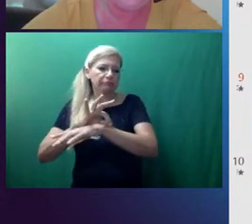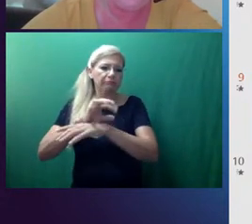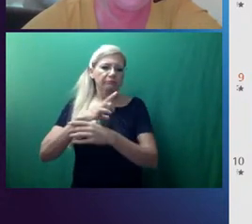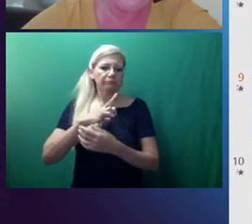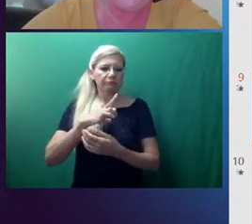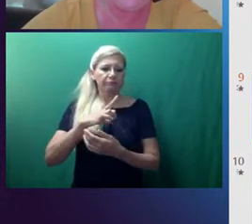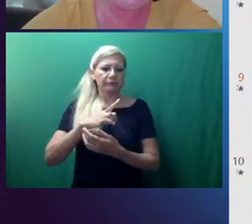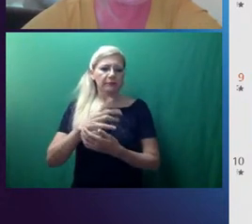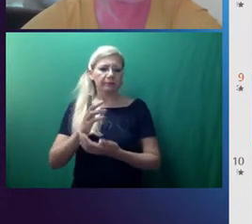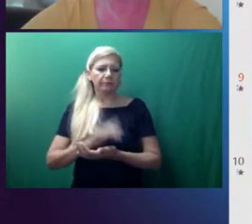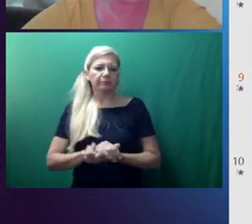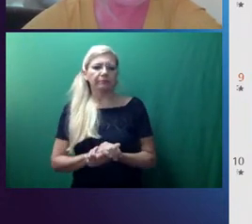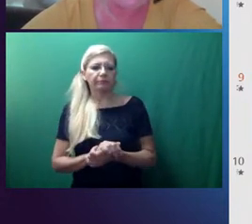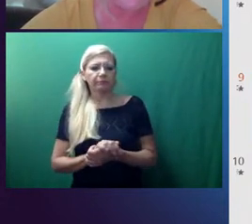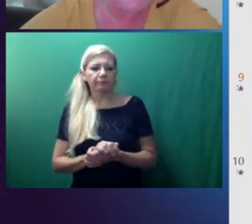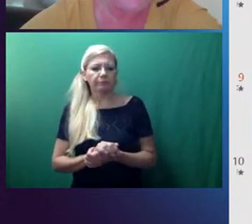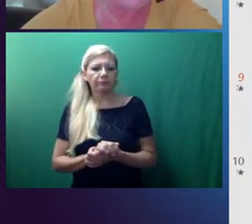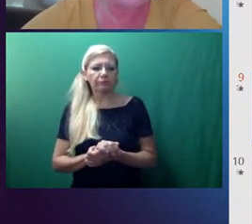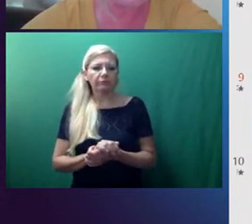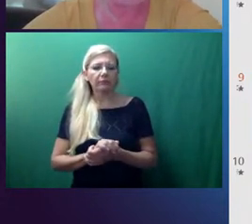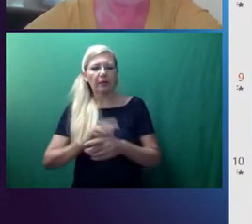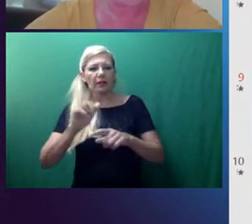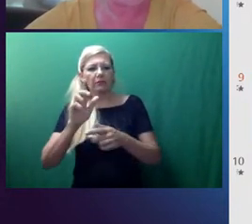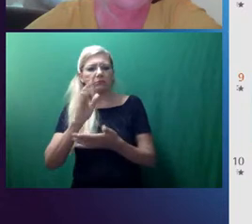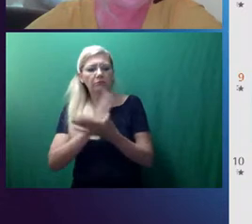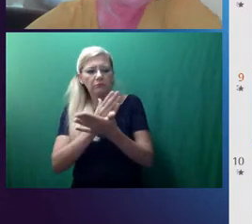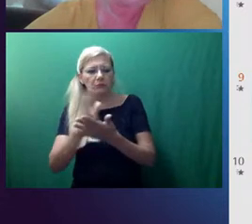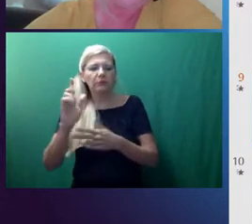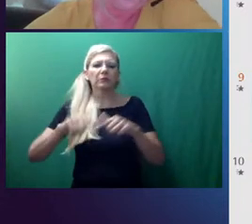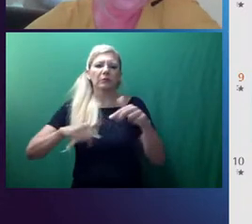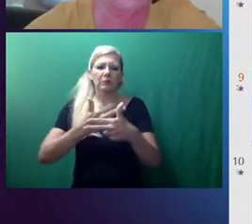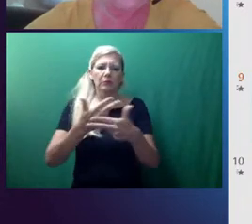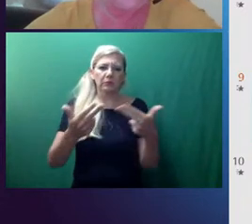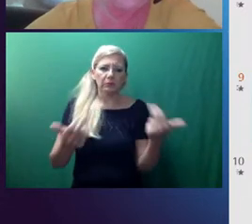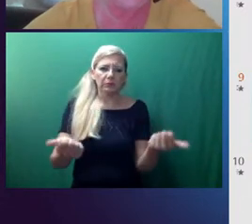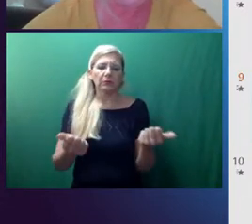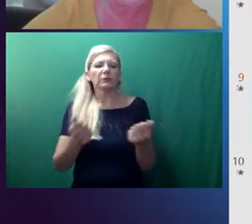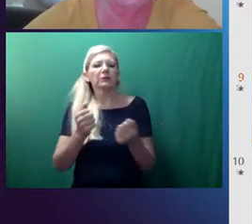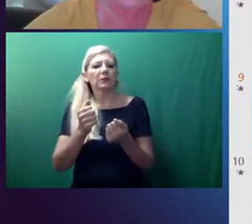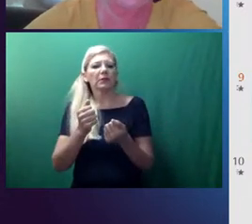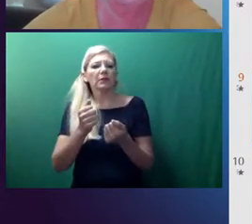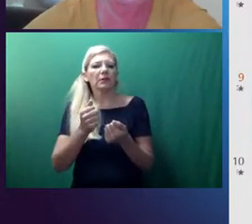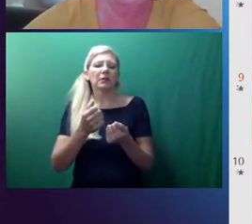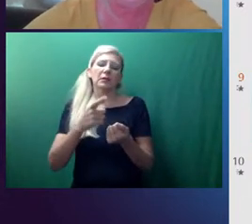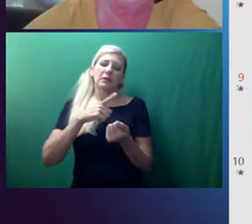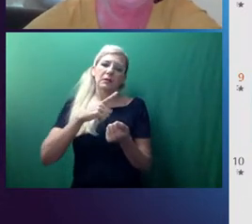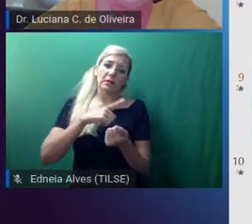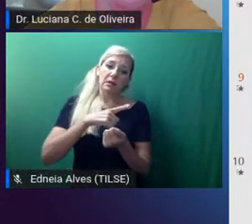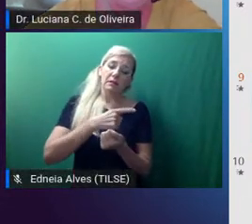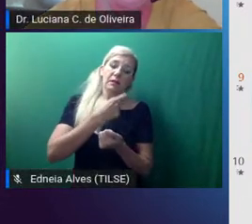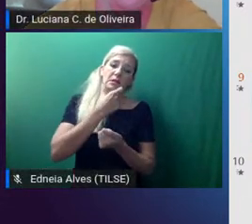true. Some materials bring only British or American English. Yes.